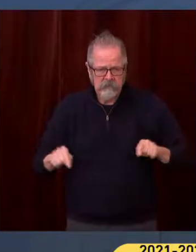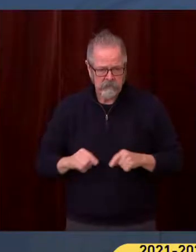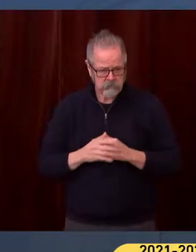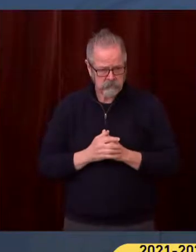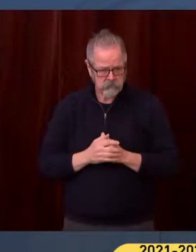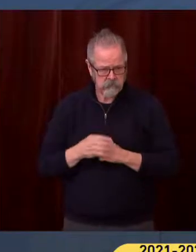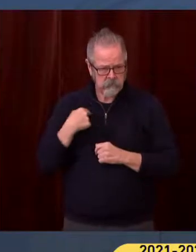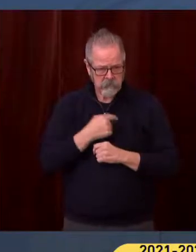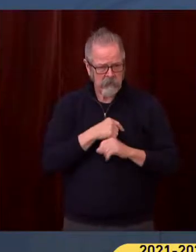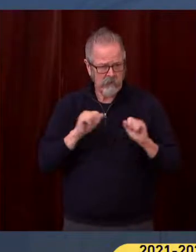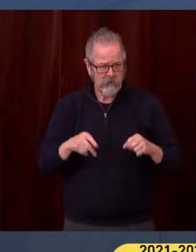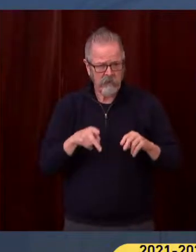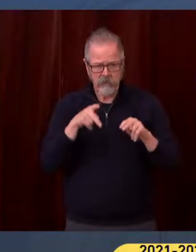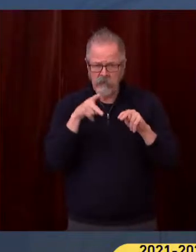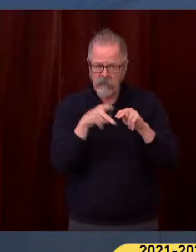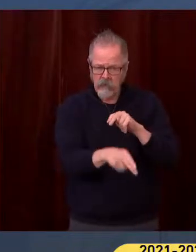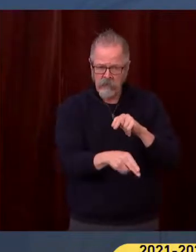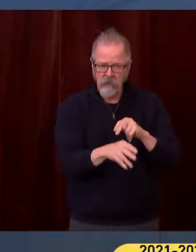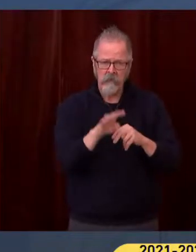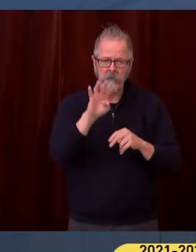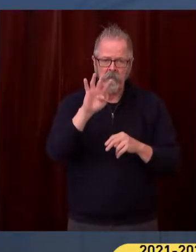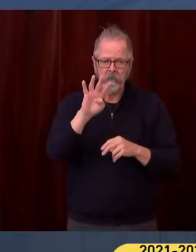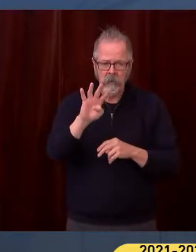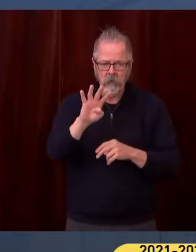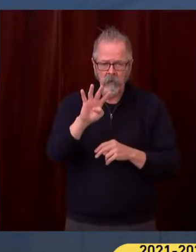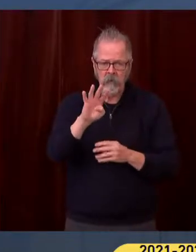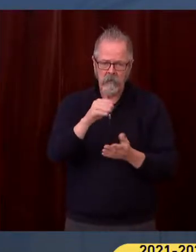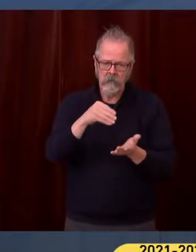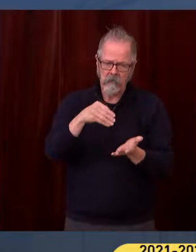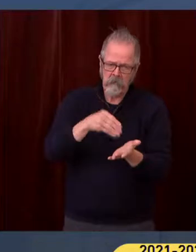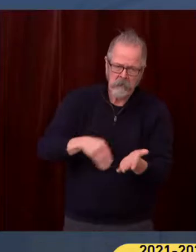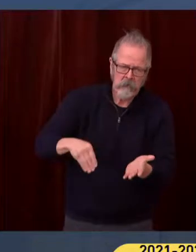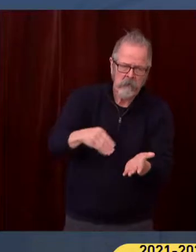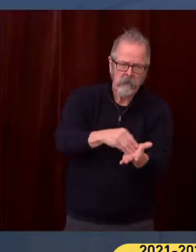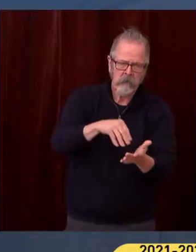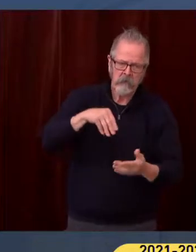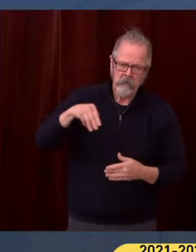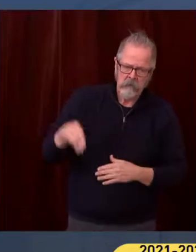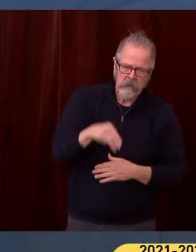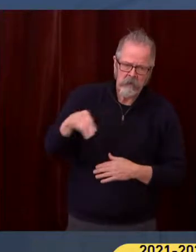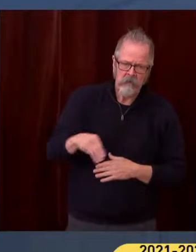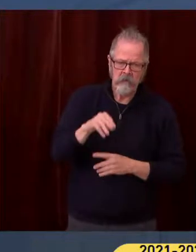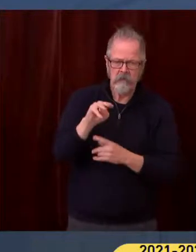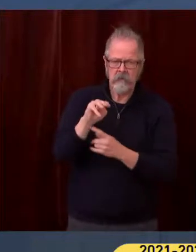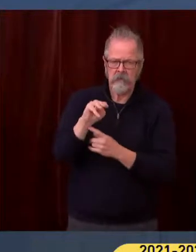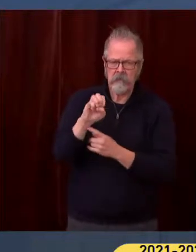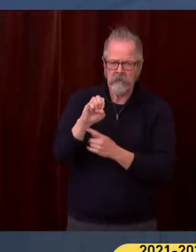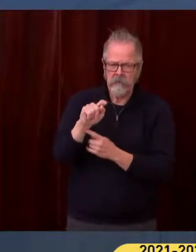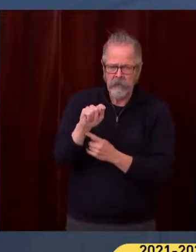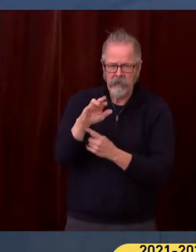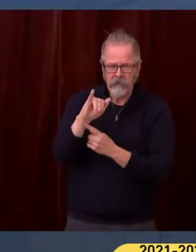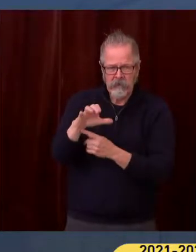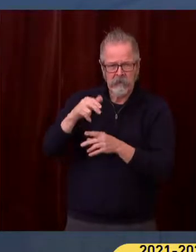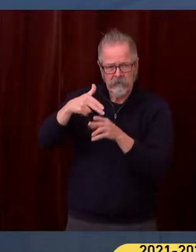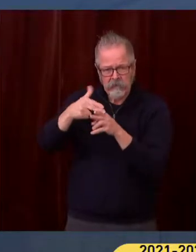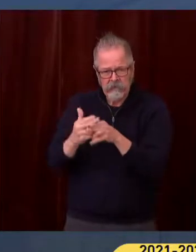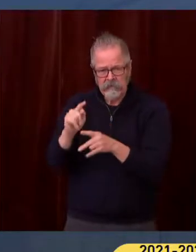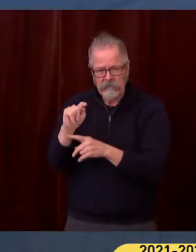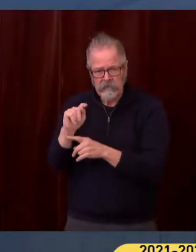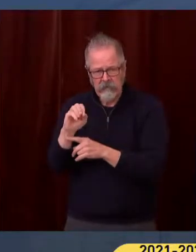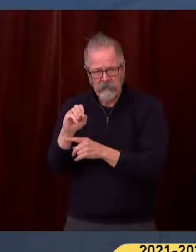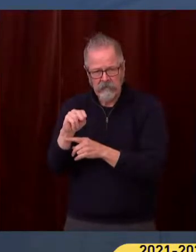our transportation system, I am proposing significant investments in clean energy, which will create many more jobs.